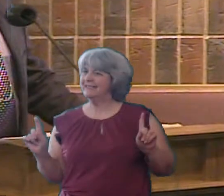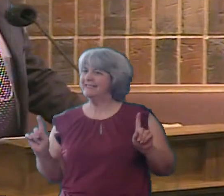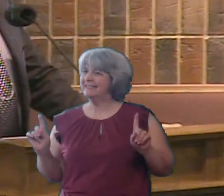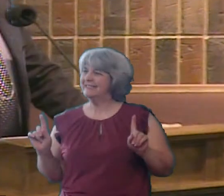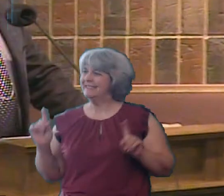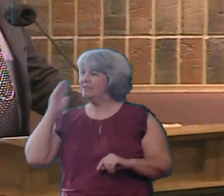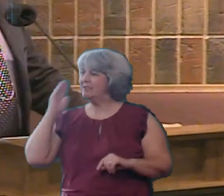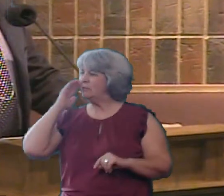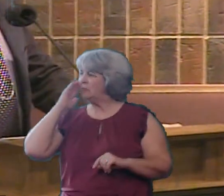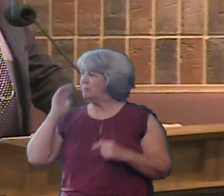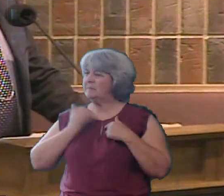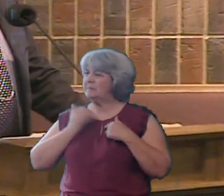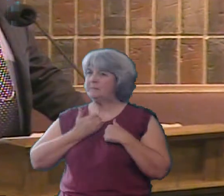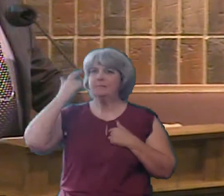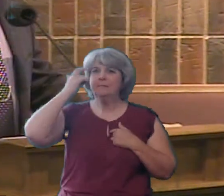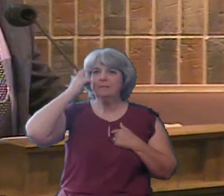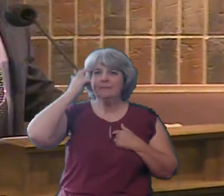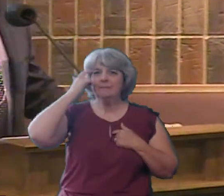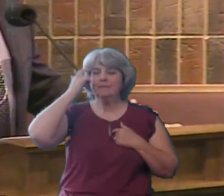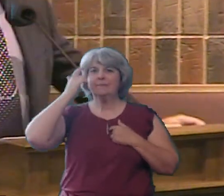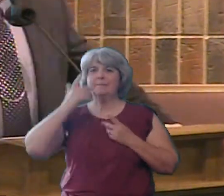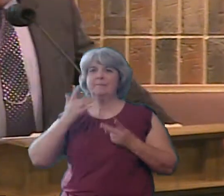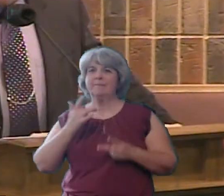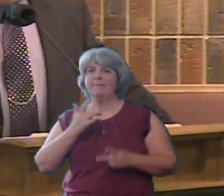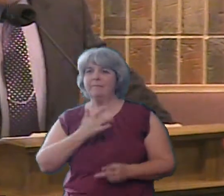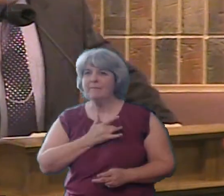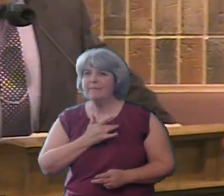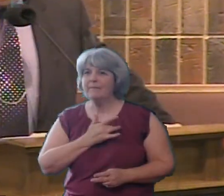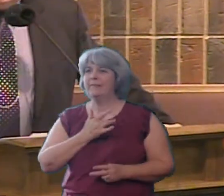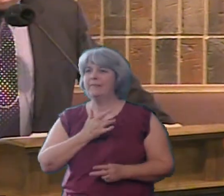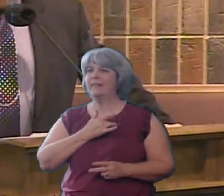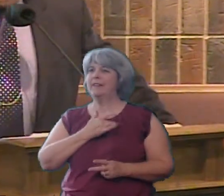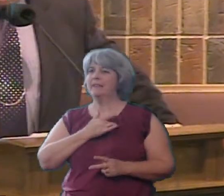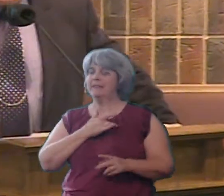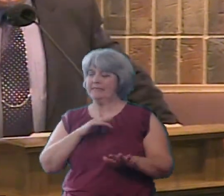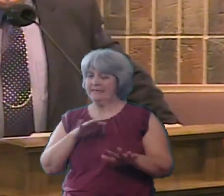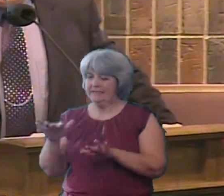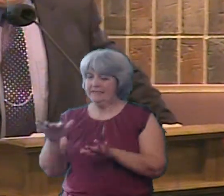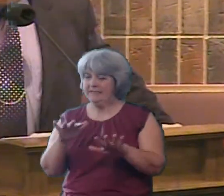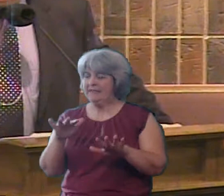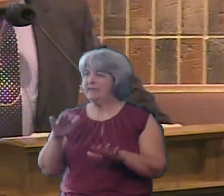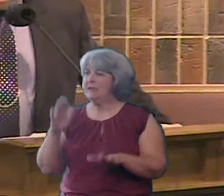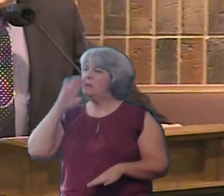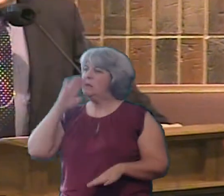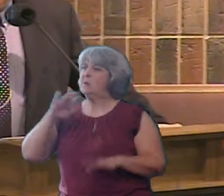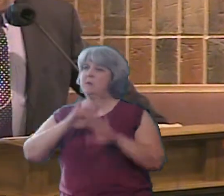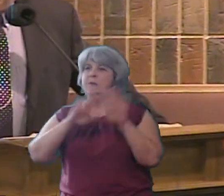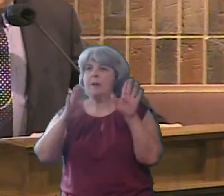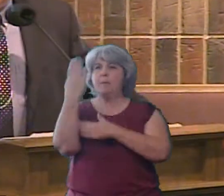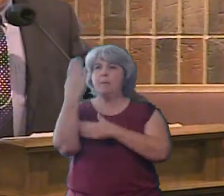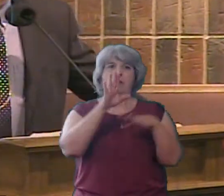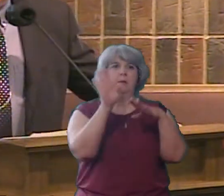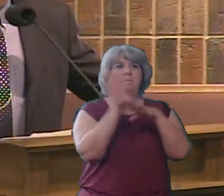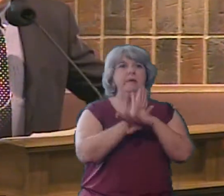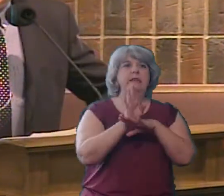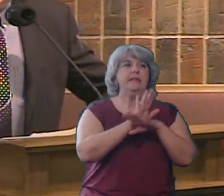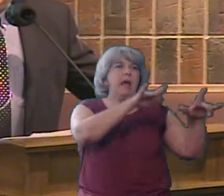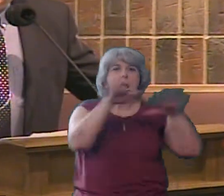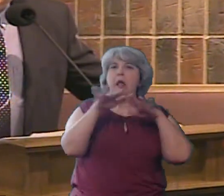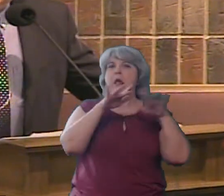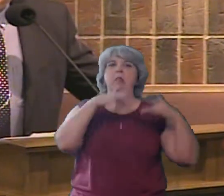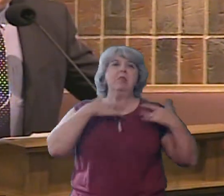to our minds, to our hearts and our ways. Often our Sunday mornings are very busy and boisterous.